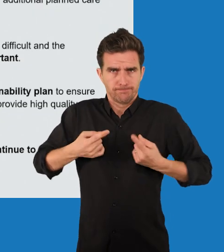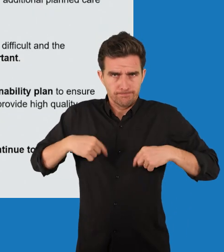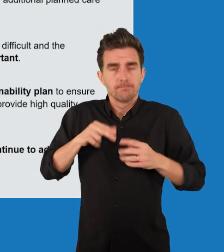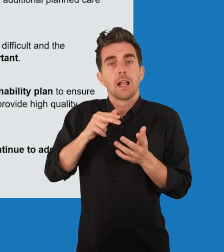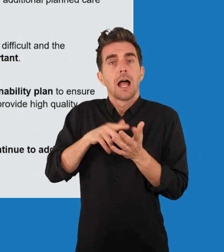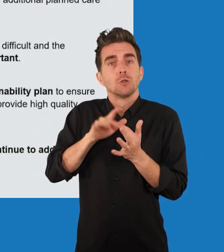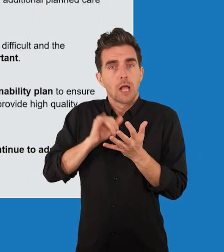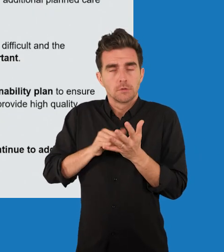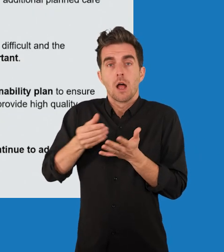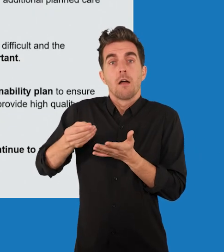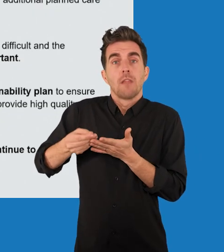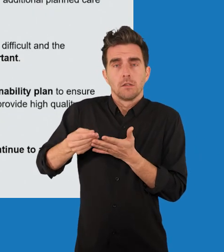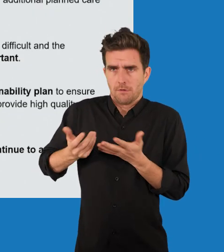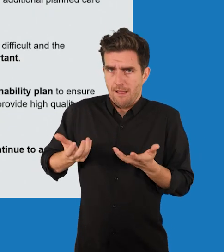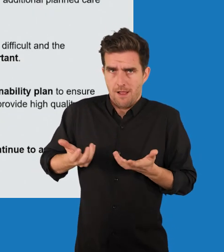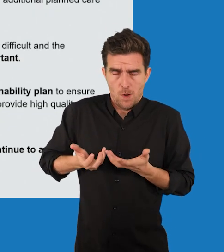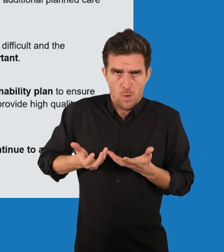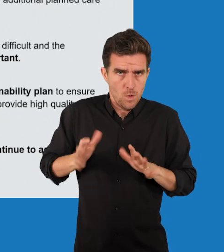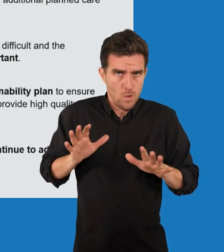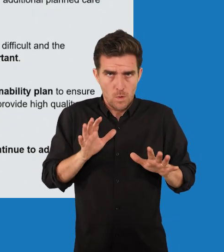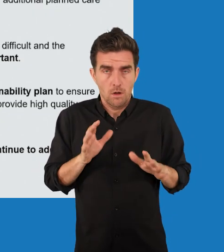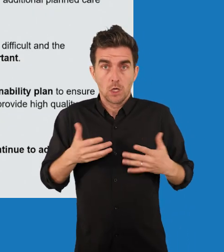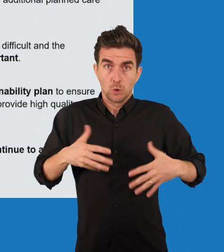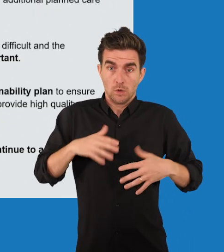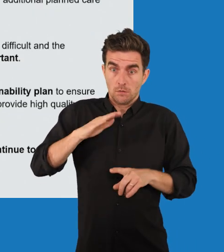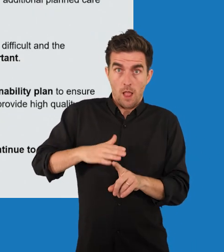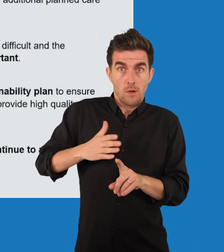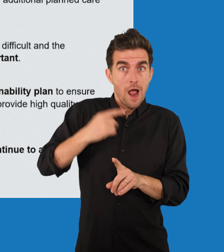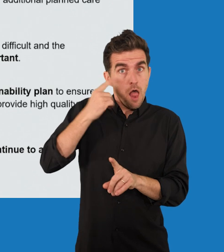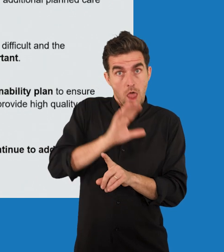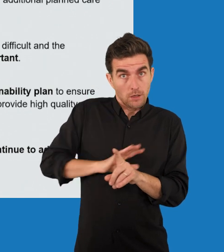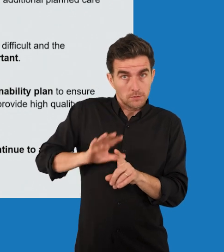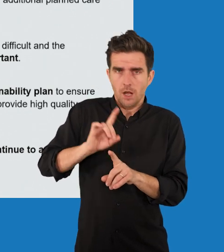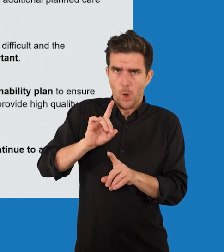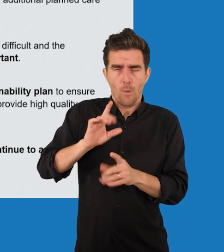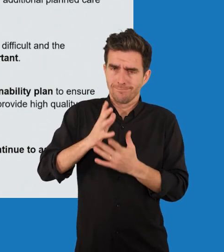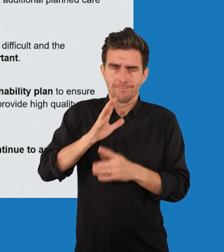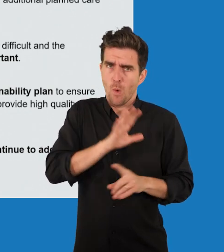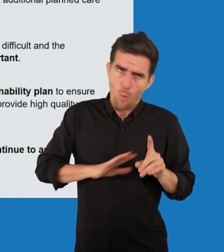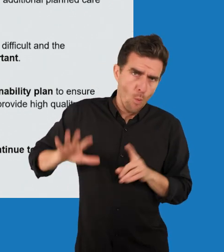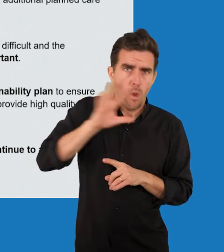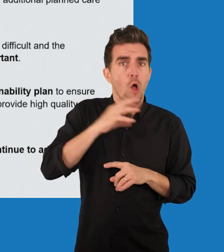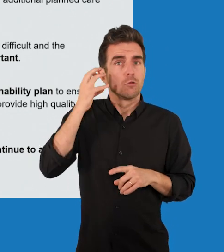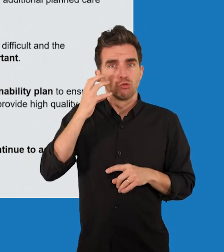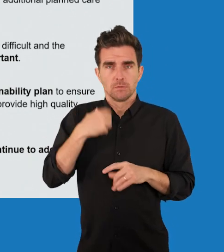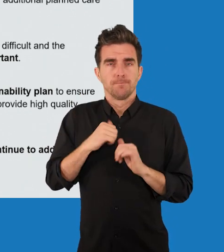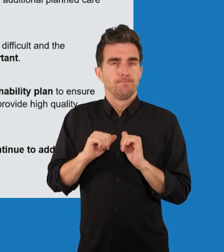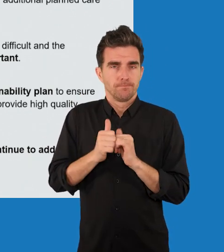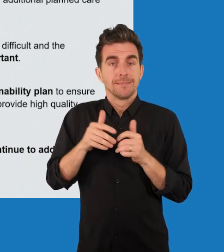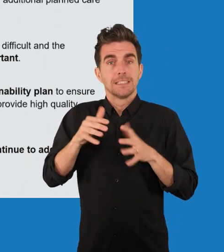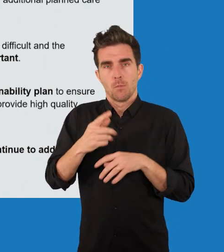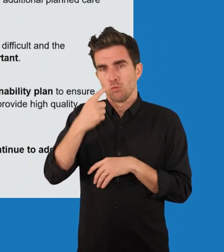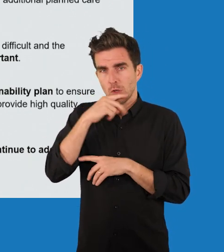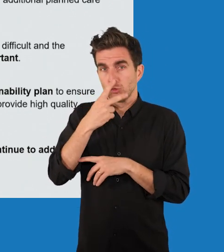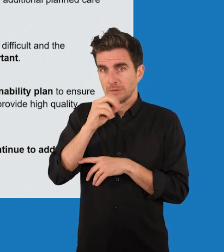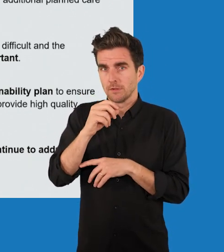it remains a difficult time for us within the NHS and finances, and that isn't just South West London, that is across the whole country. We have